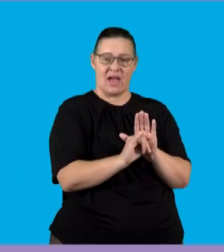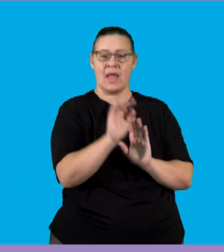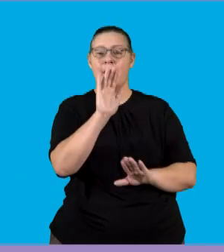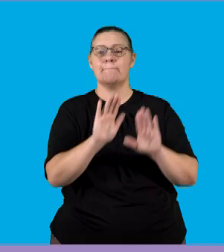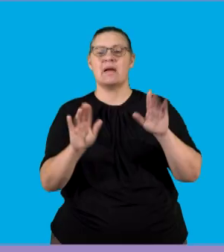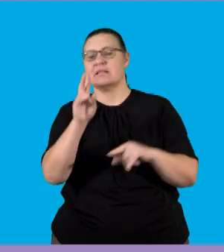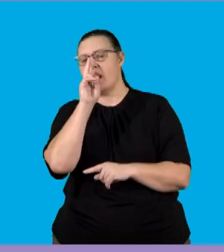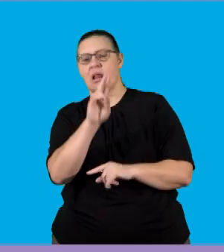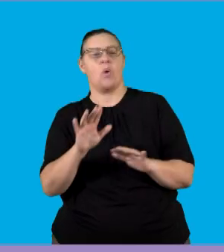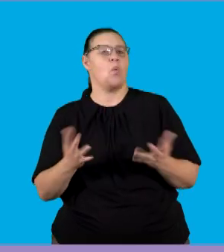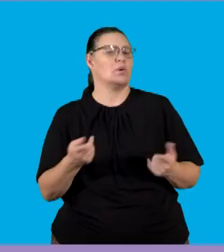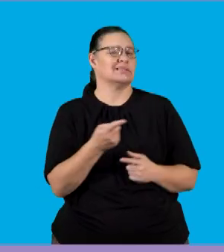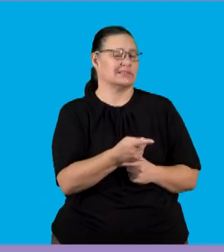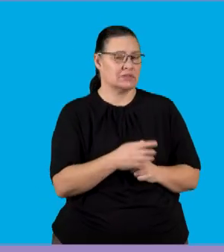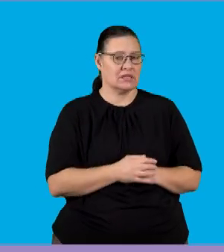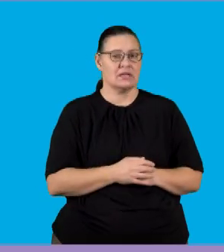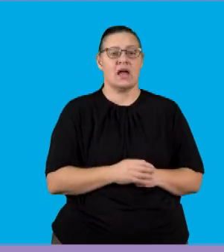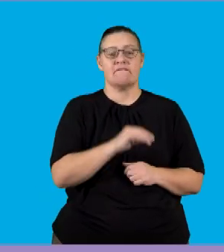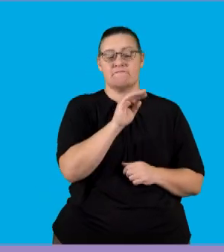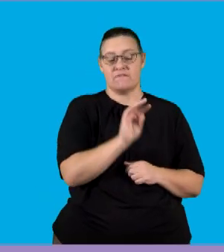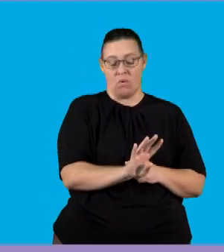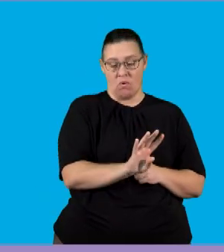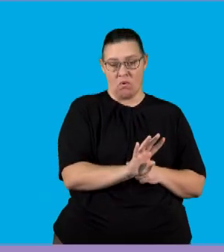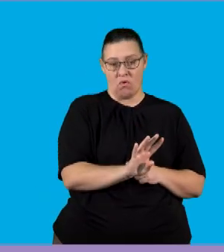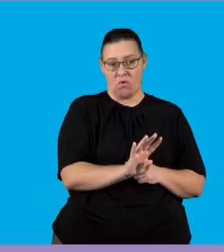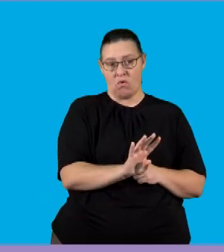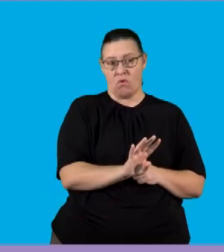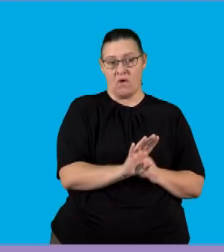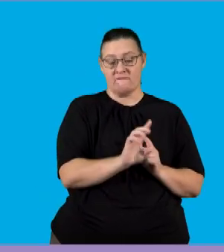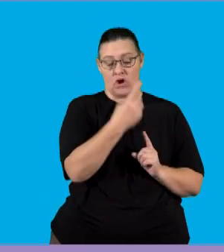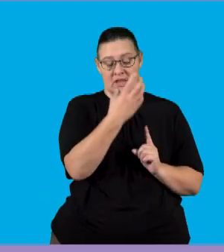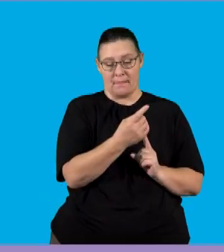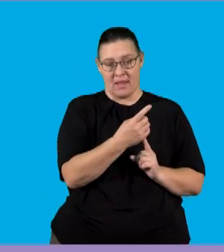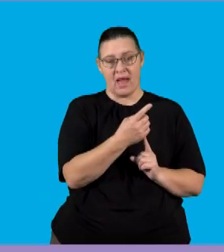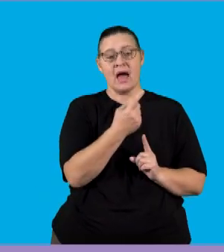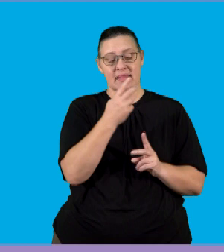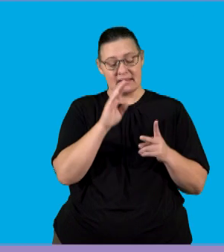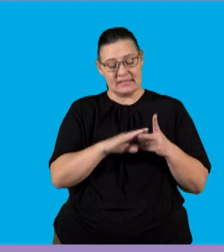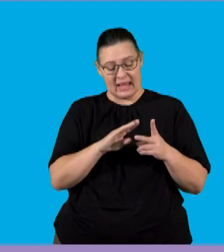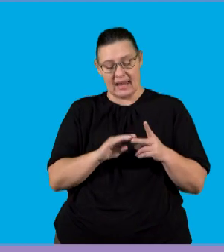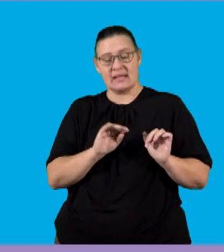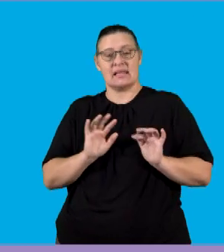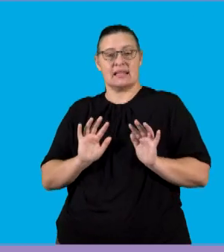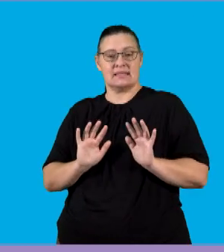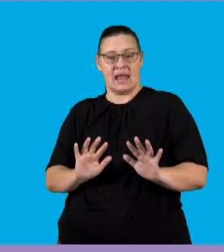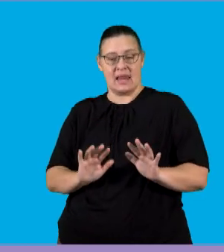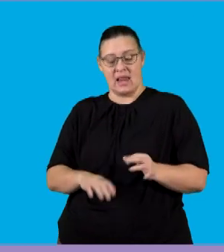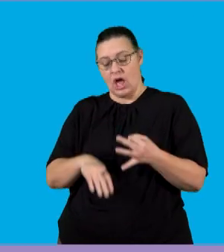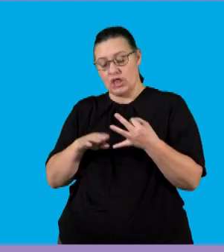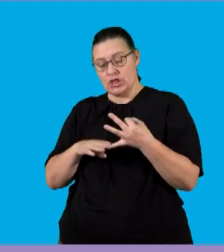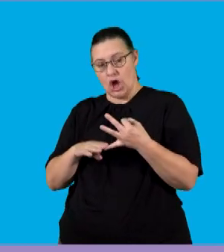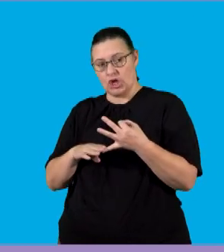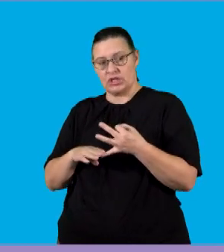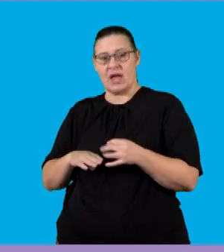the pattern actually is. So we can see there that we have a 4 for the first number, then we have a 10 for the second